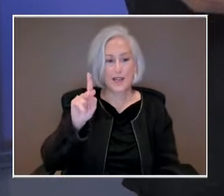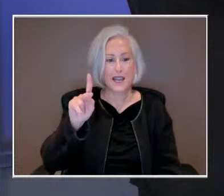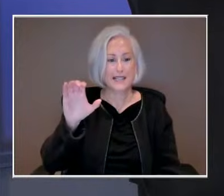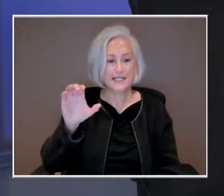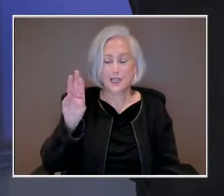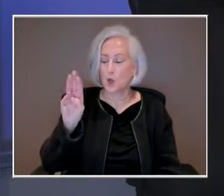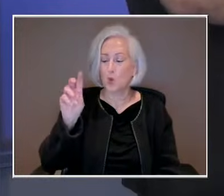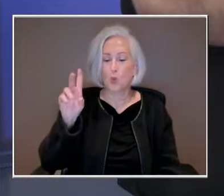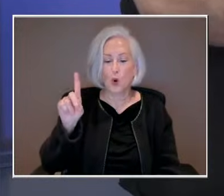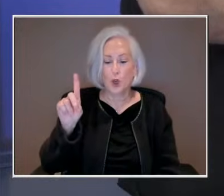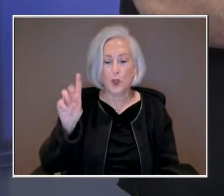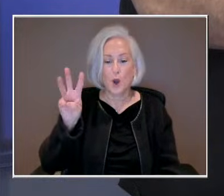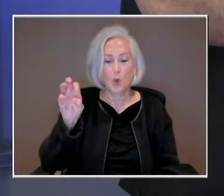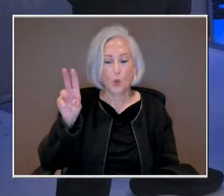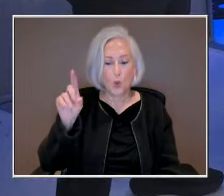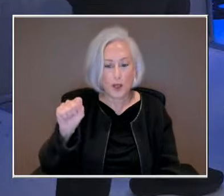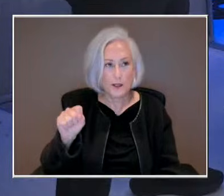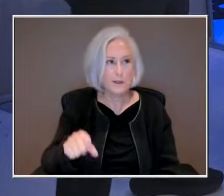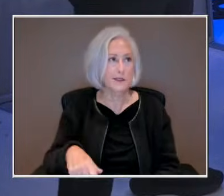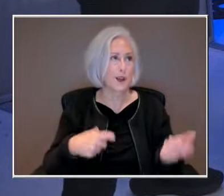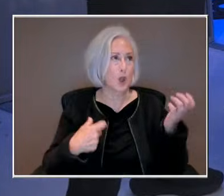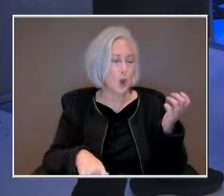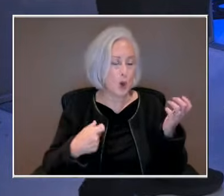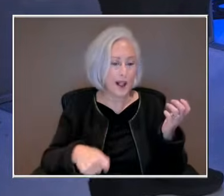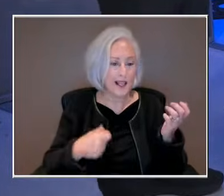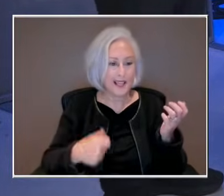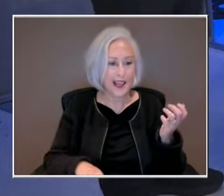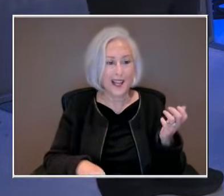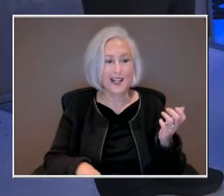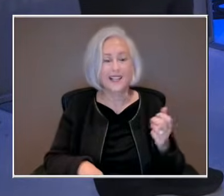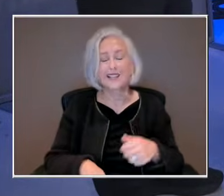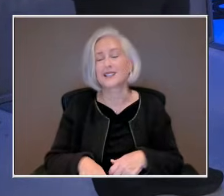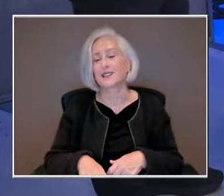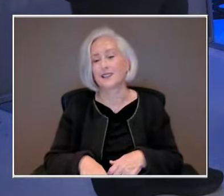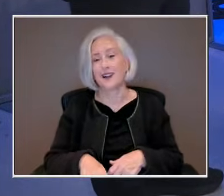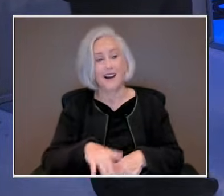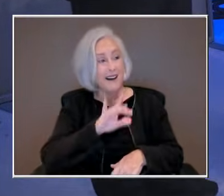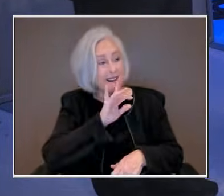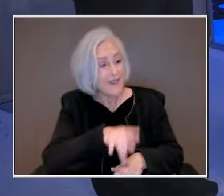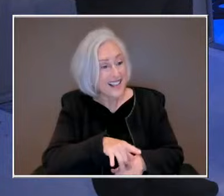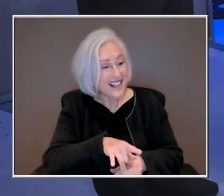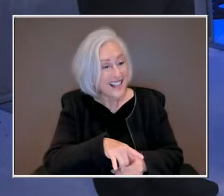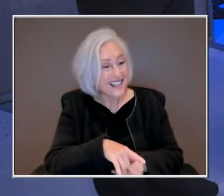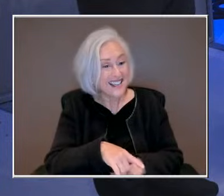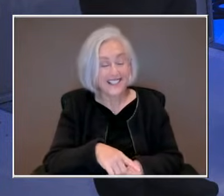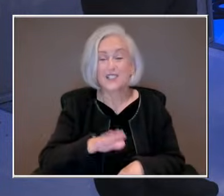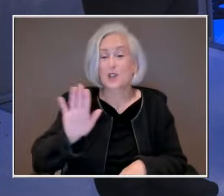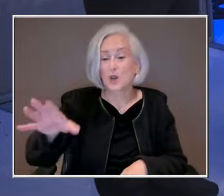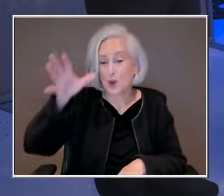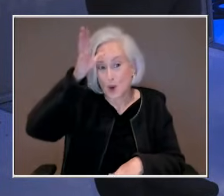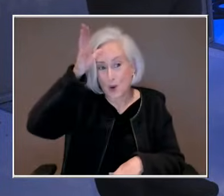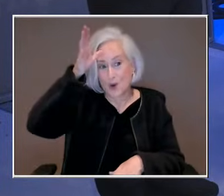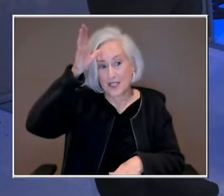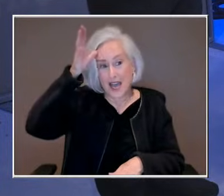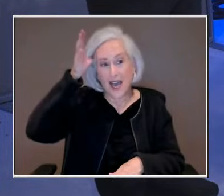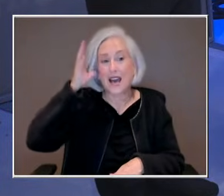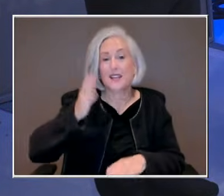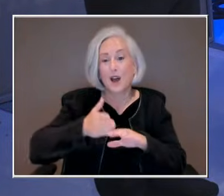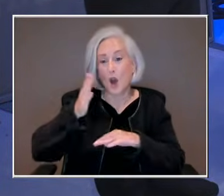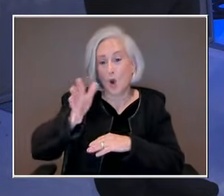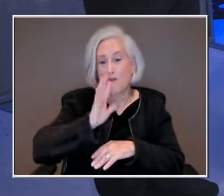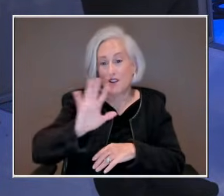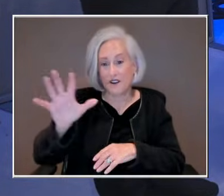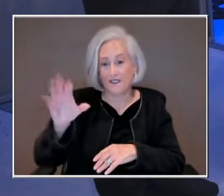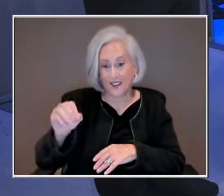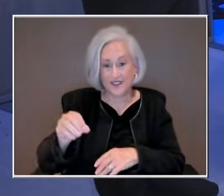KC Ukuleles. Oh, you do? We do. Oh, that's so so your sweet. dad, I'm assuming your dad is over 50. Well, yeah,